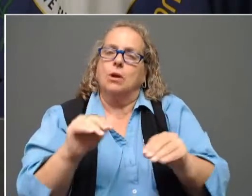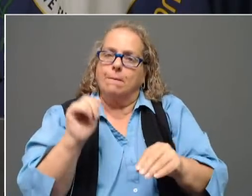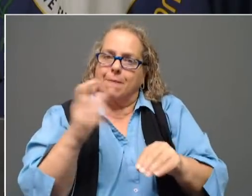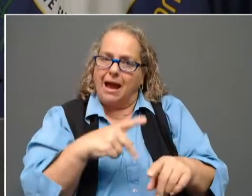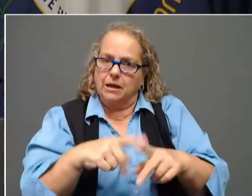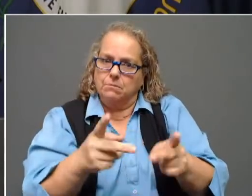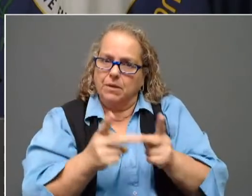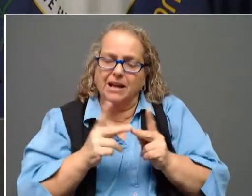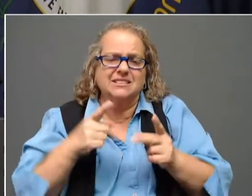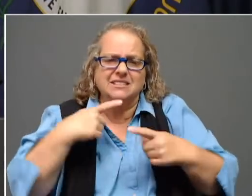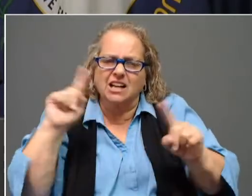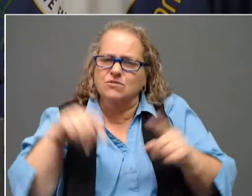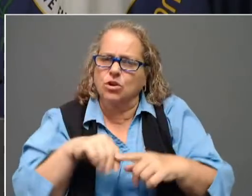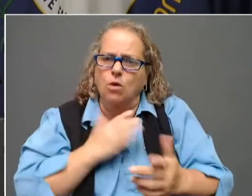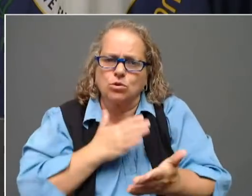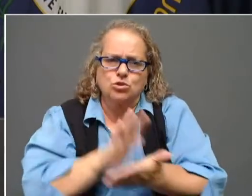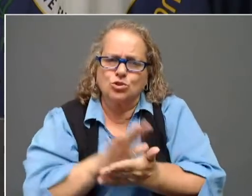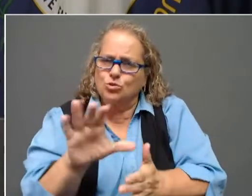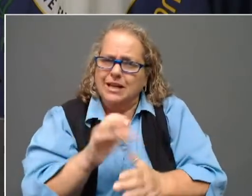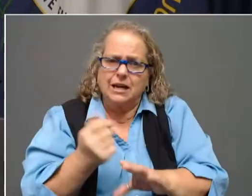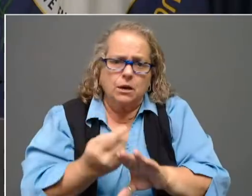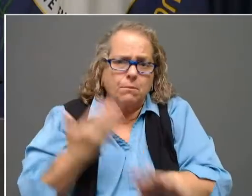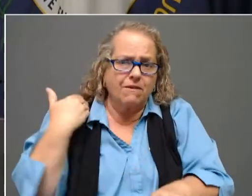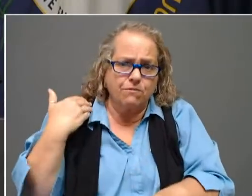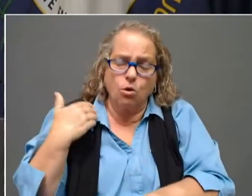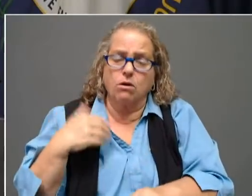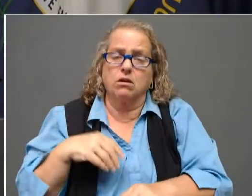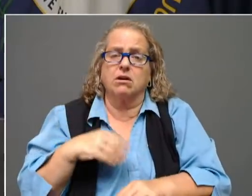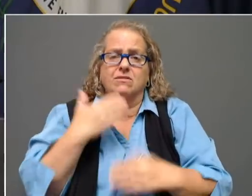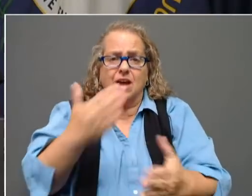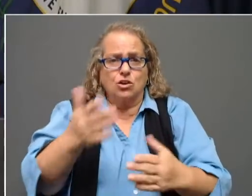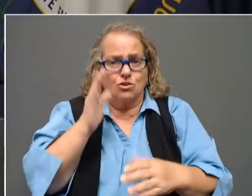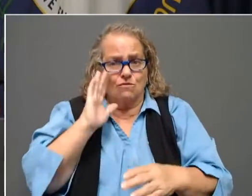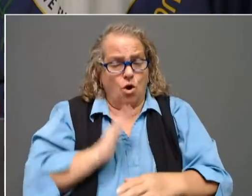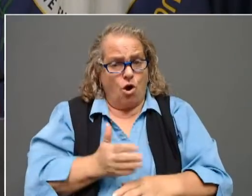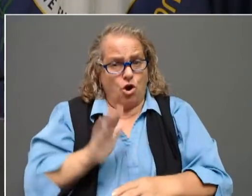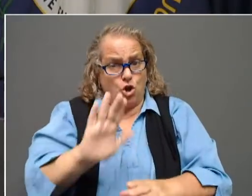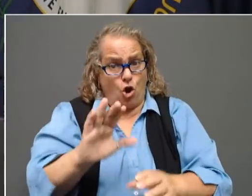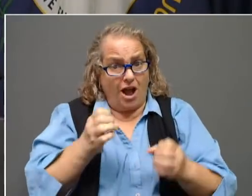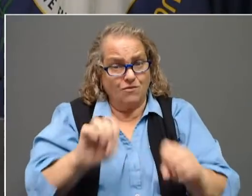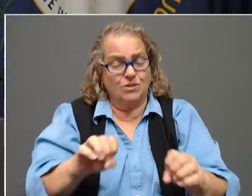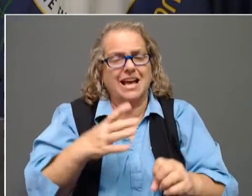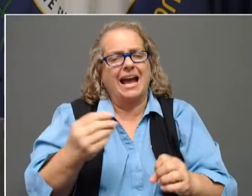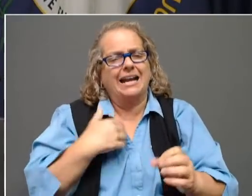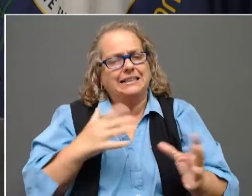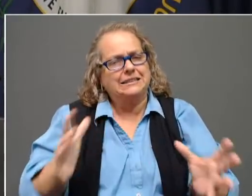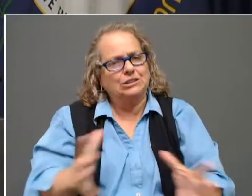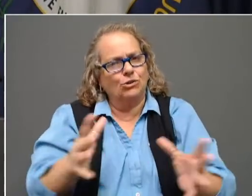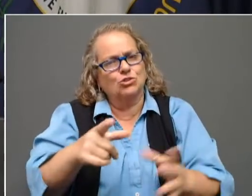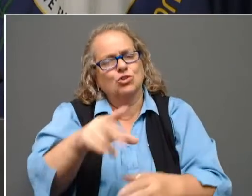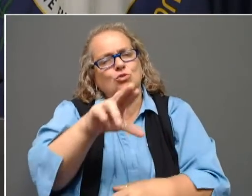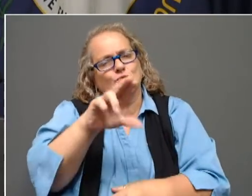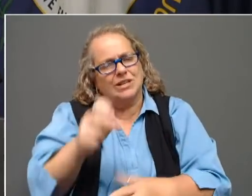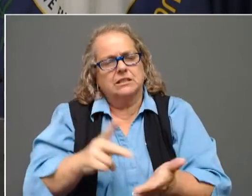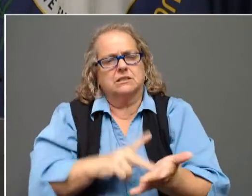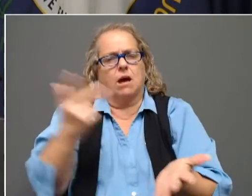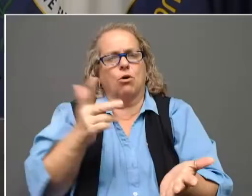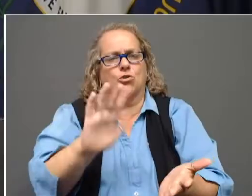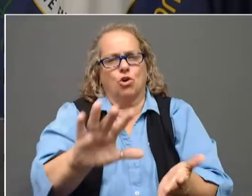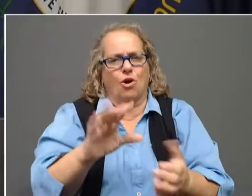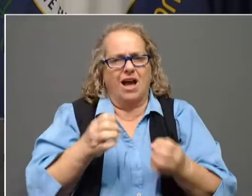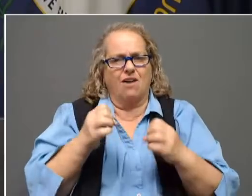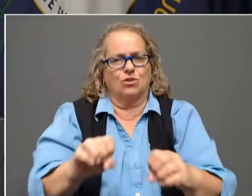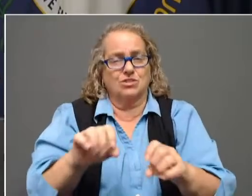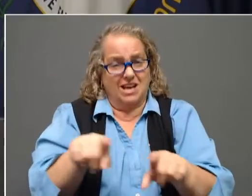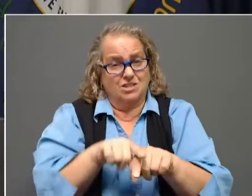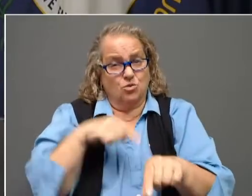you for those efforts, and I just want to encourage you to redouble those efforts as we think about getting back to school this fall.